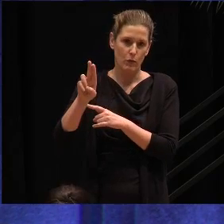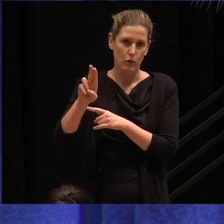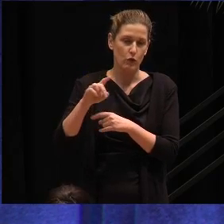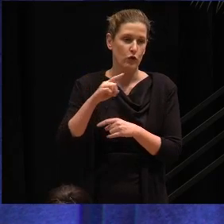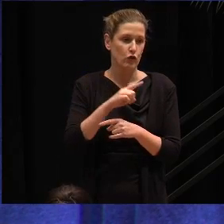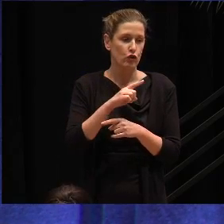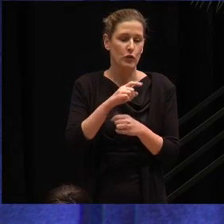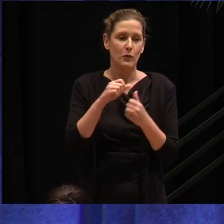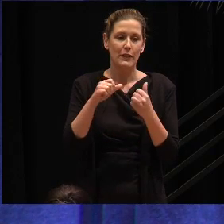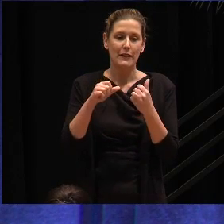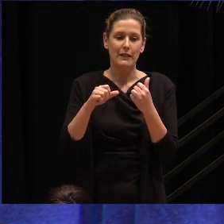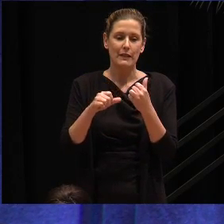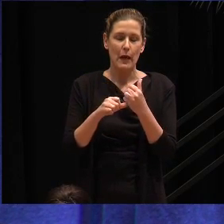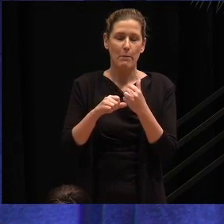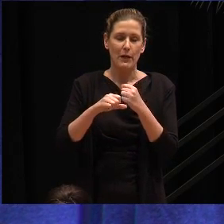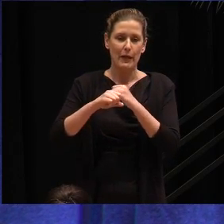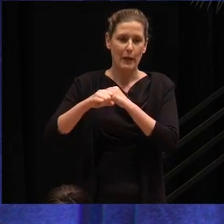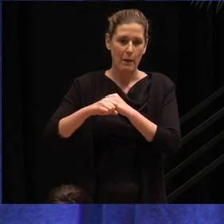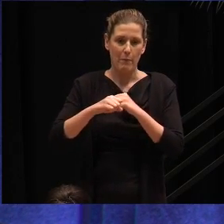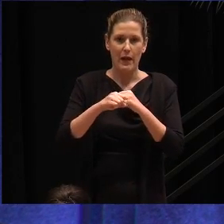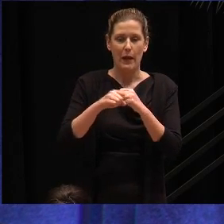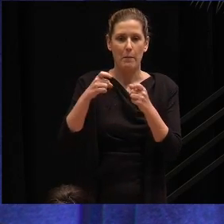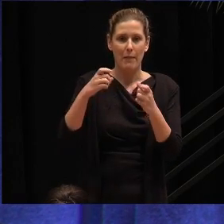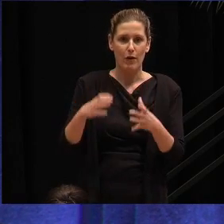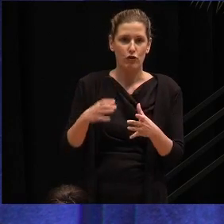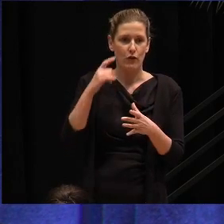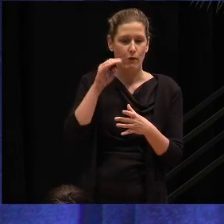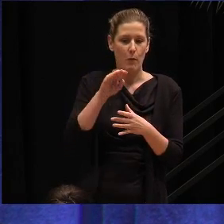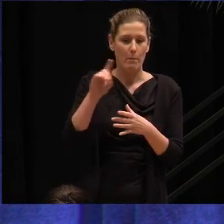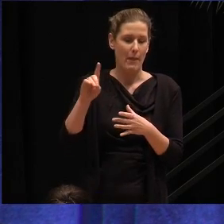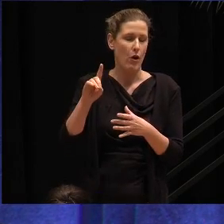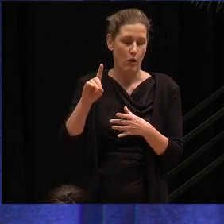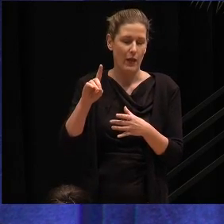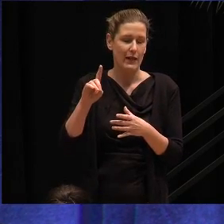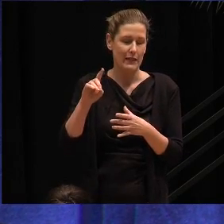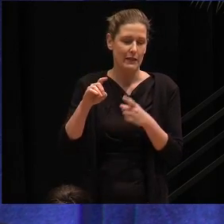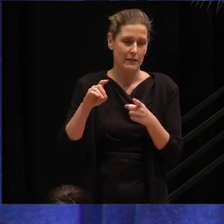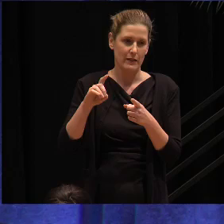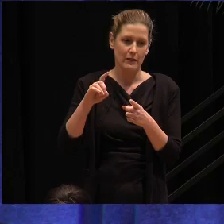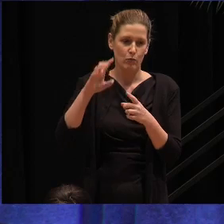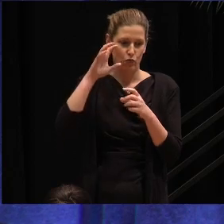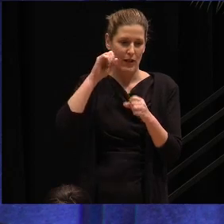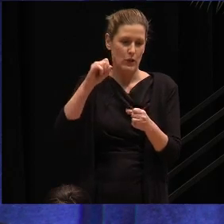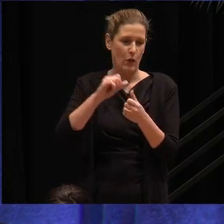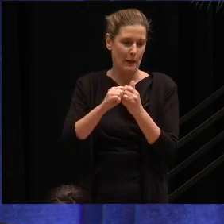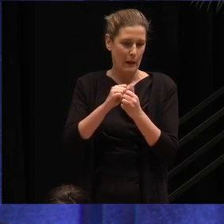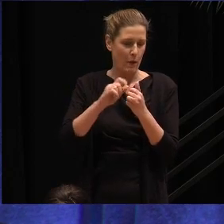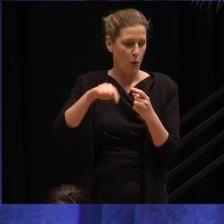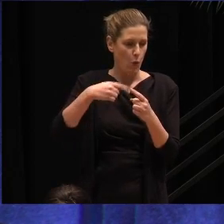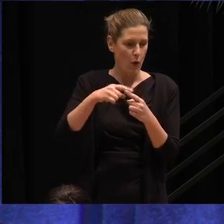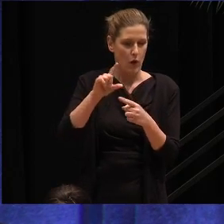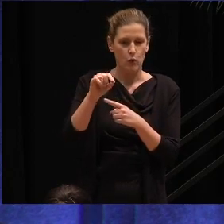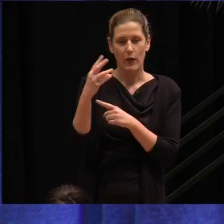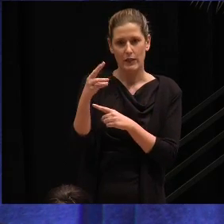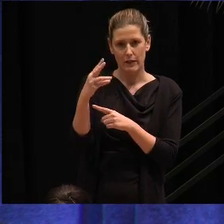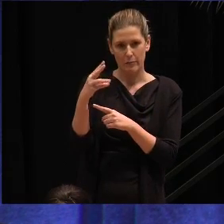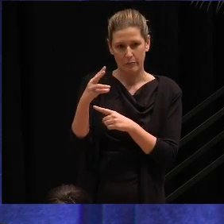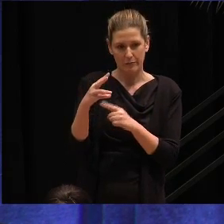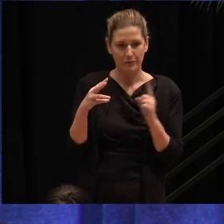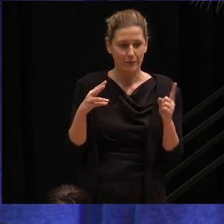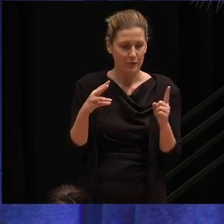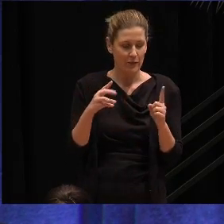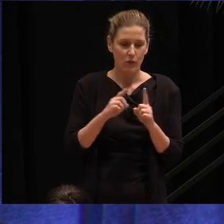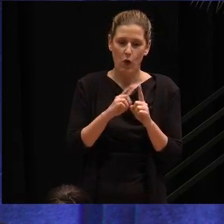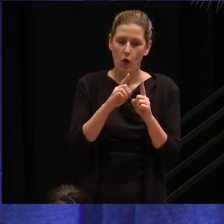campaign manager for Maryland Governor Martin O'Malley's Democratic presidential campaign in 2016 and has